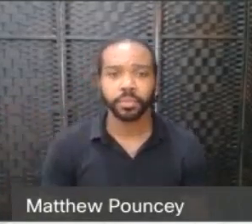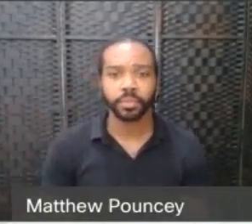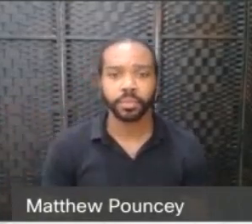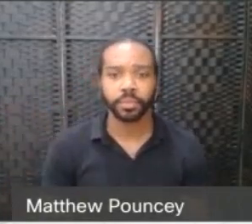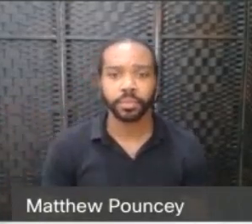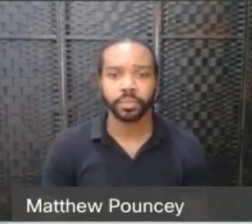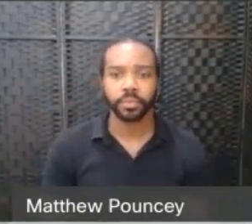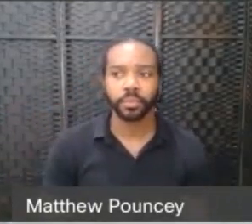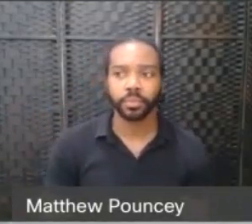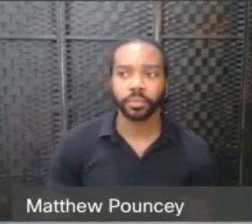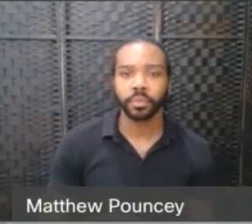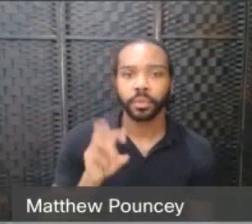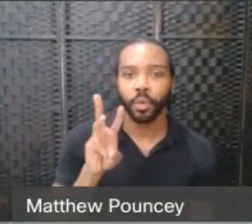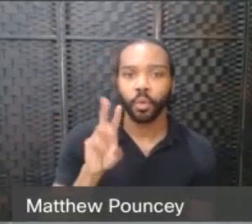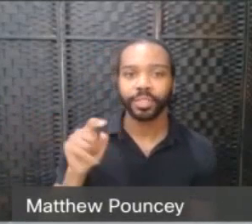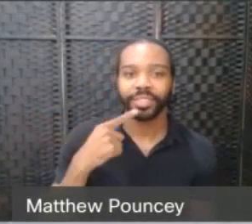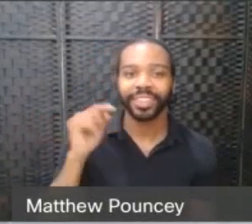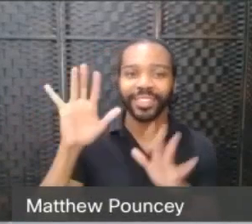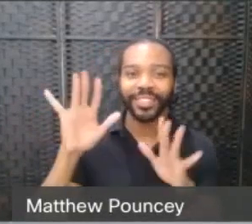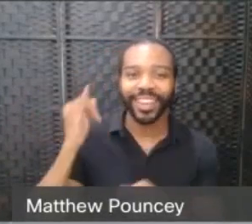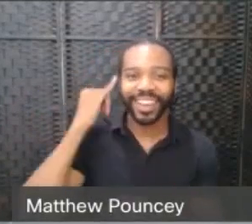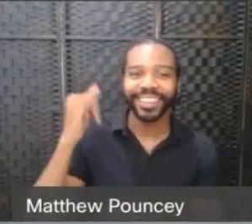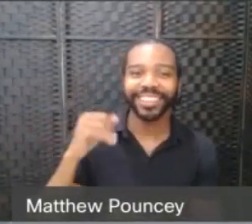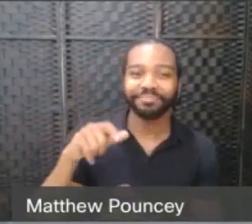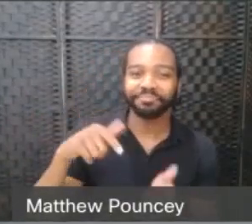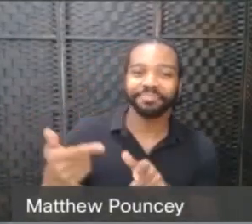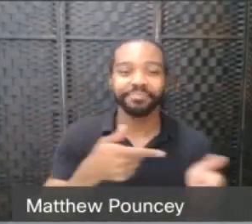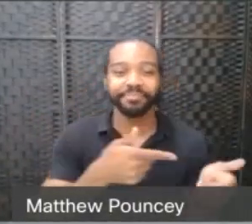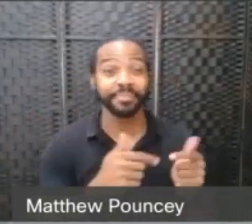Excellent idea, Kirk. Sure, sure. Thanks, Kirk.